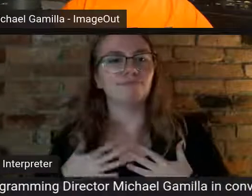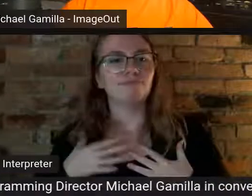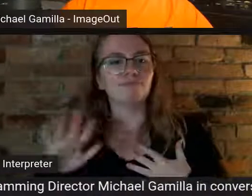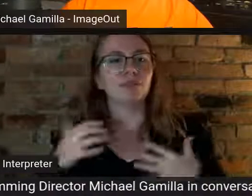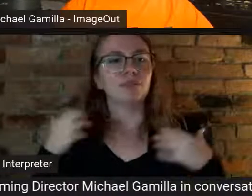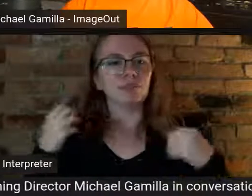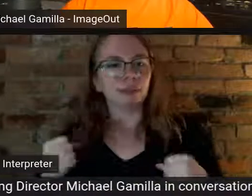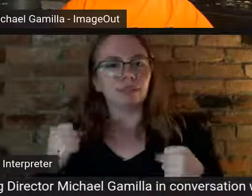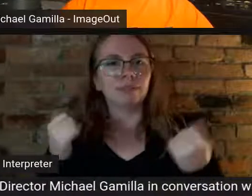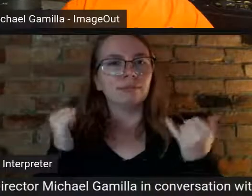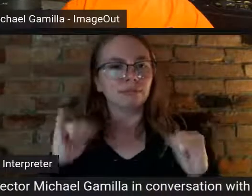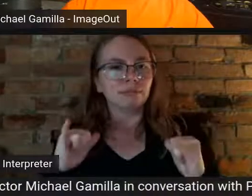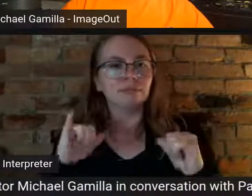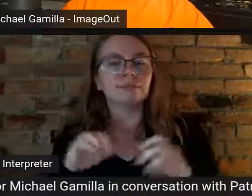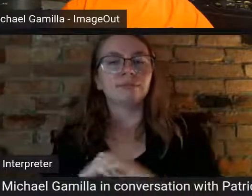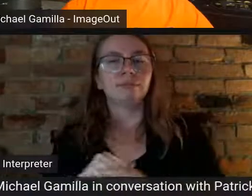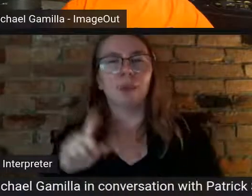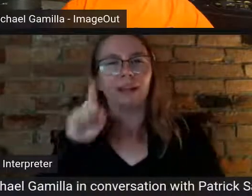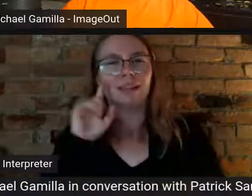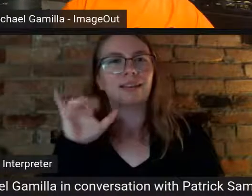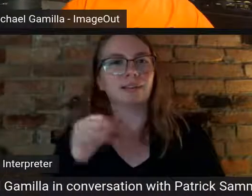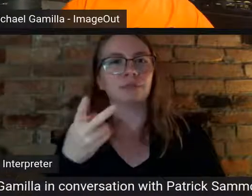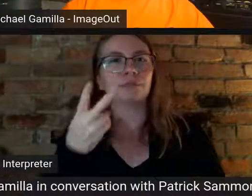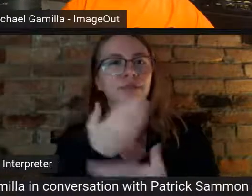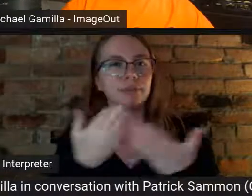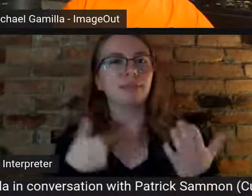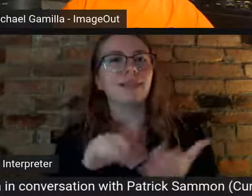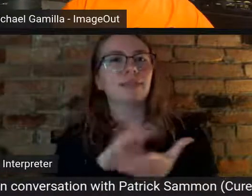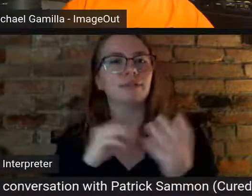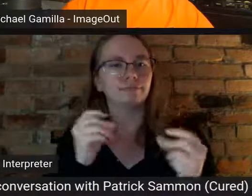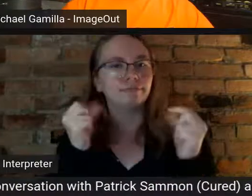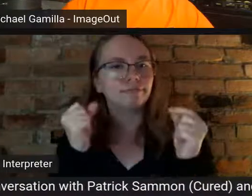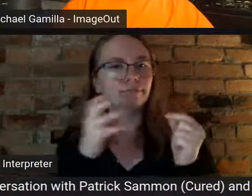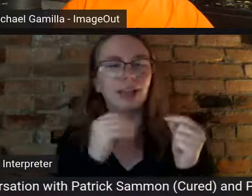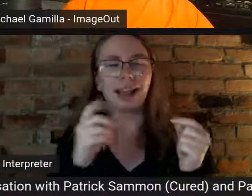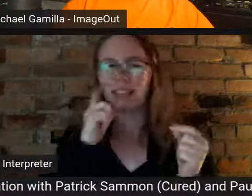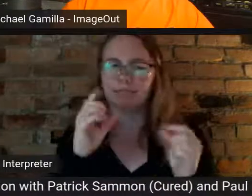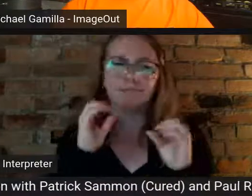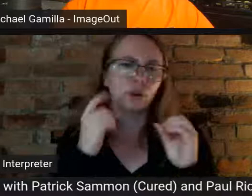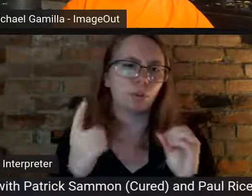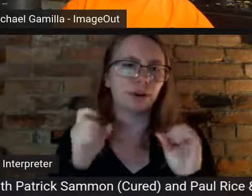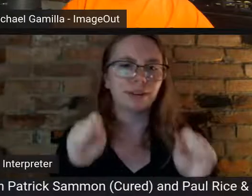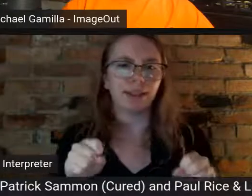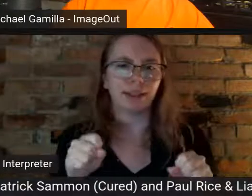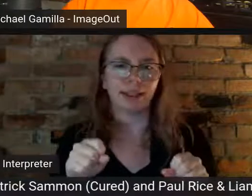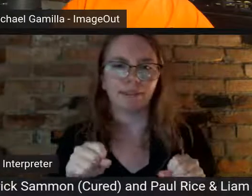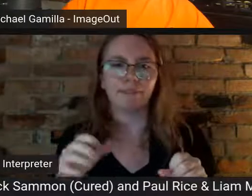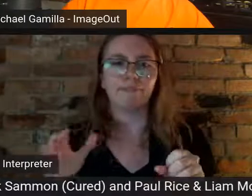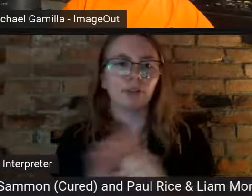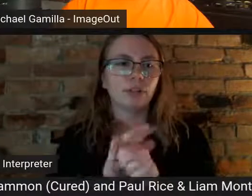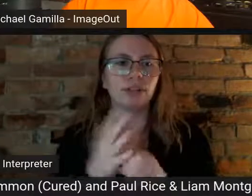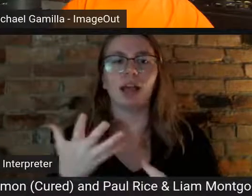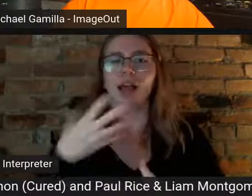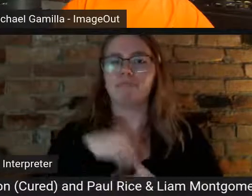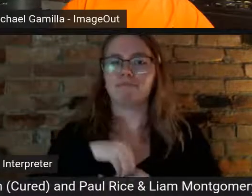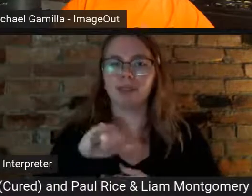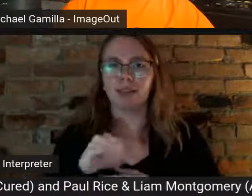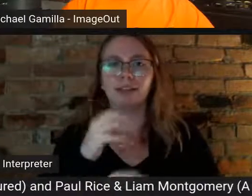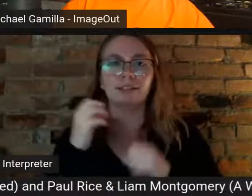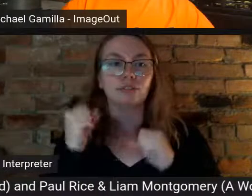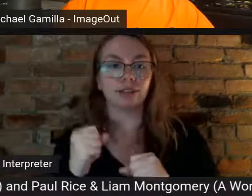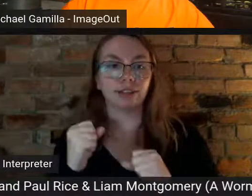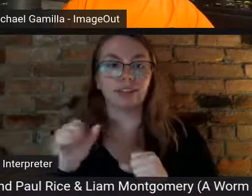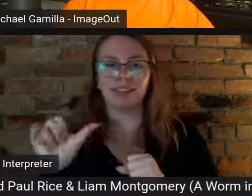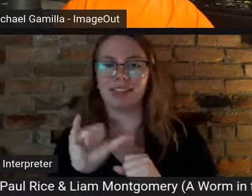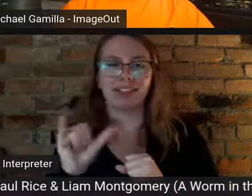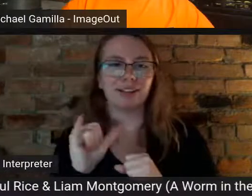So I think those are two things that we very quickly learned. And I think no one embodies that strength more than Yael. And